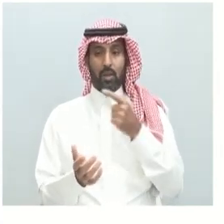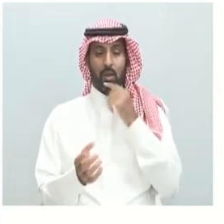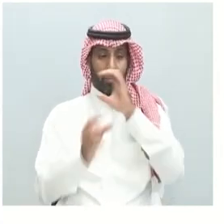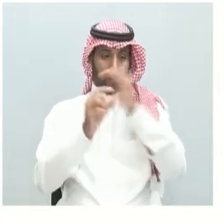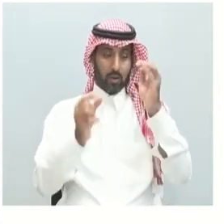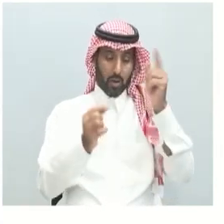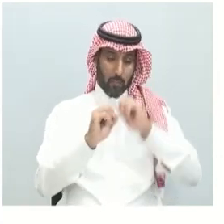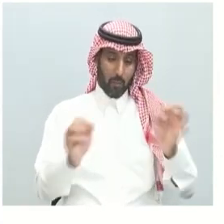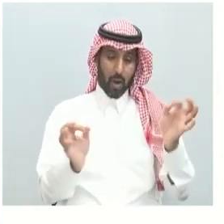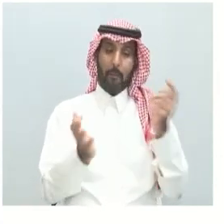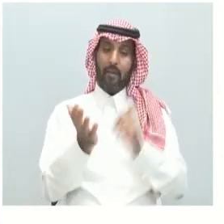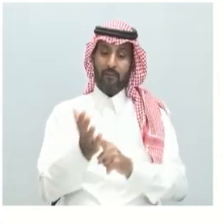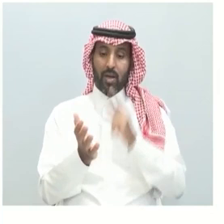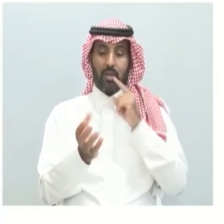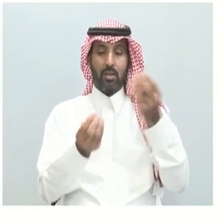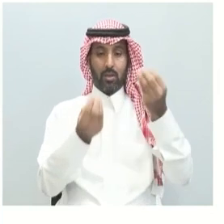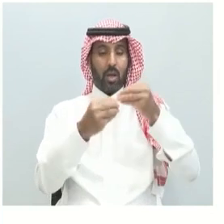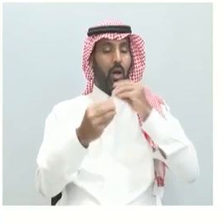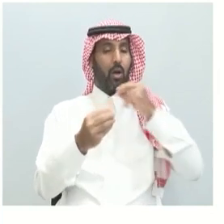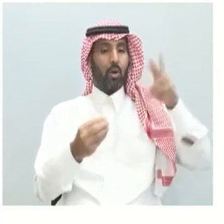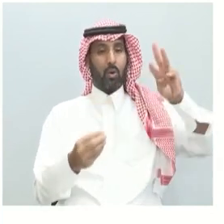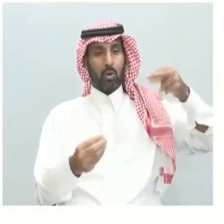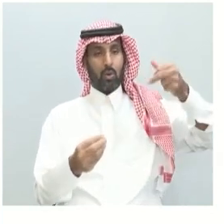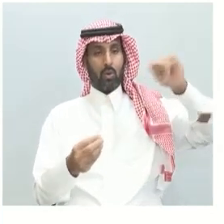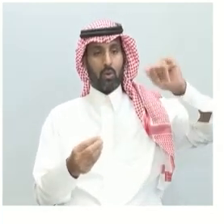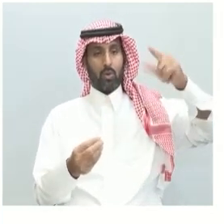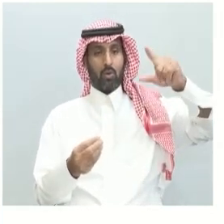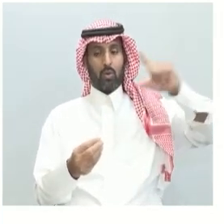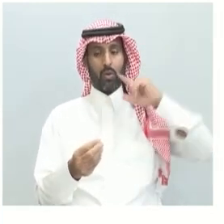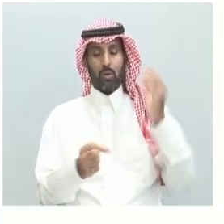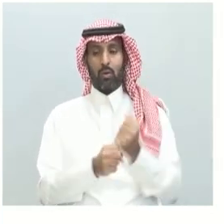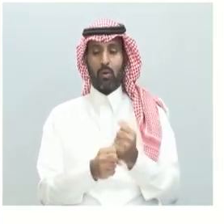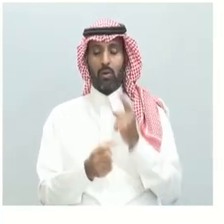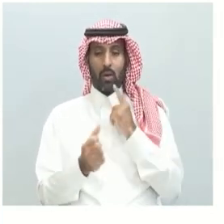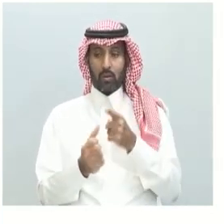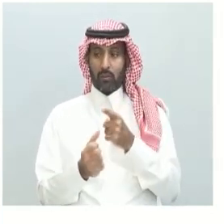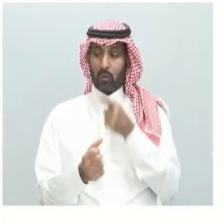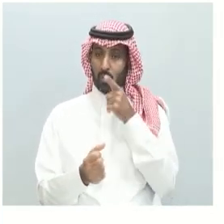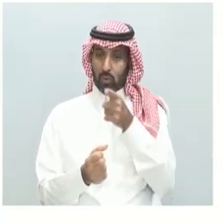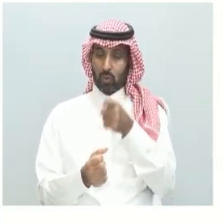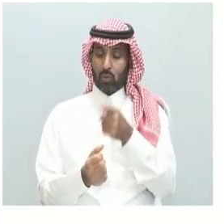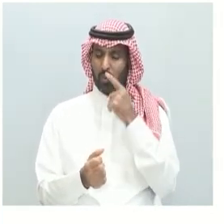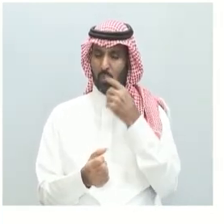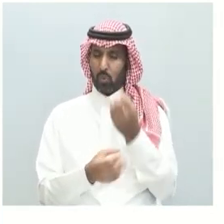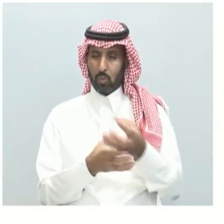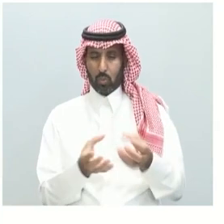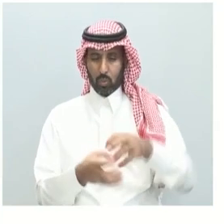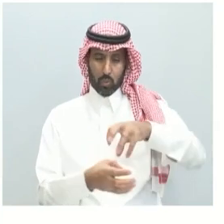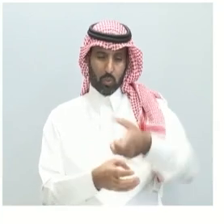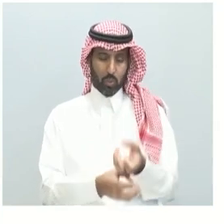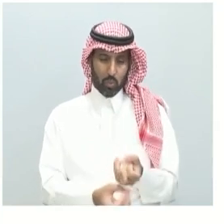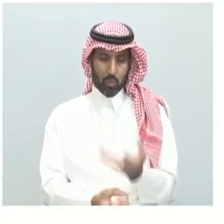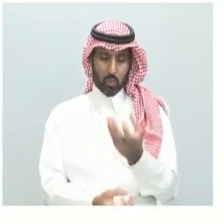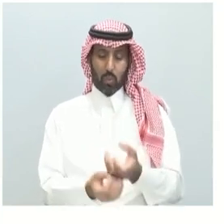Use the simple present or will in the second clause. Number one, if you heat water to 100